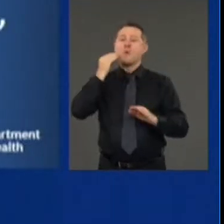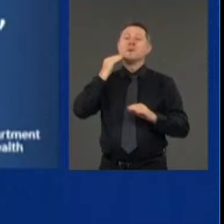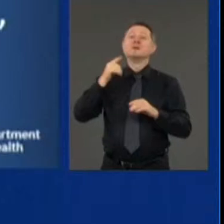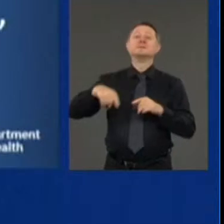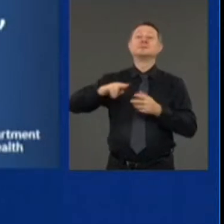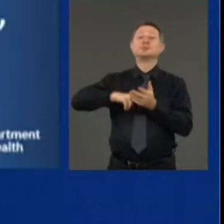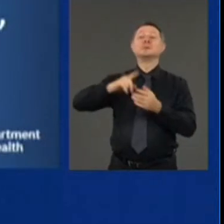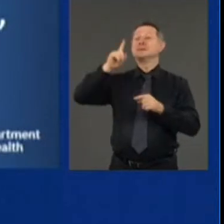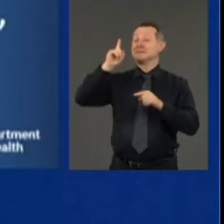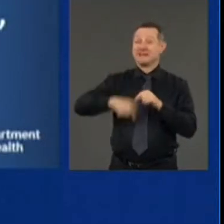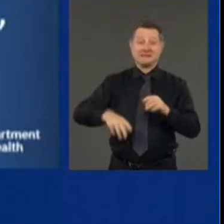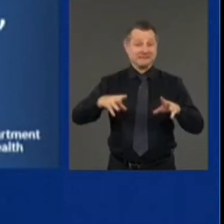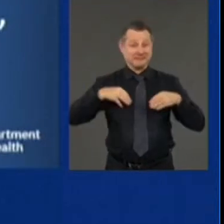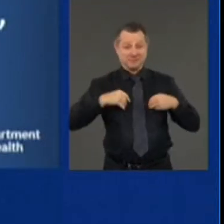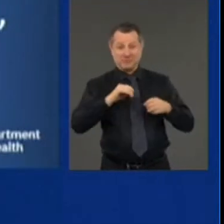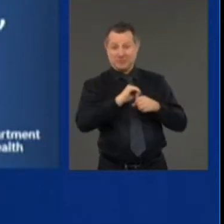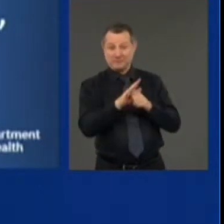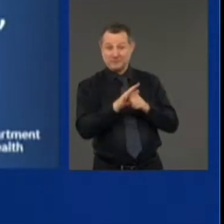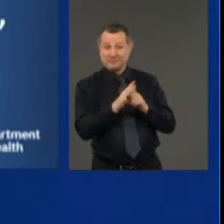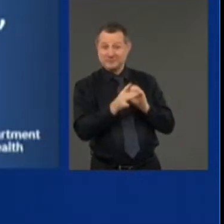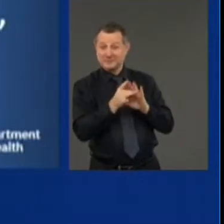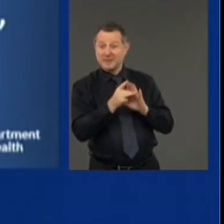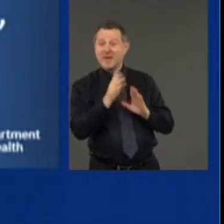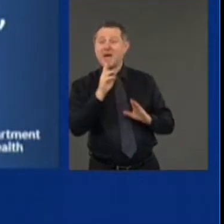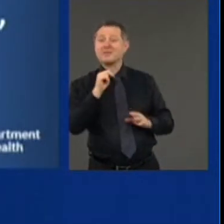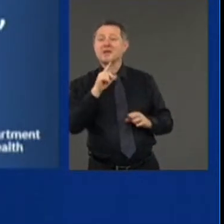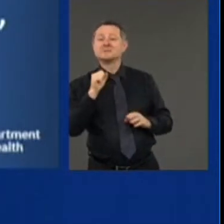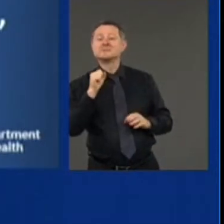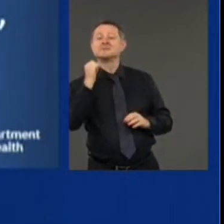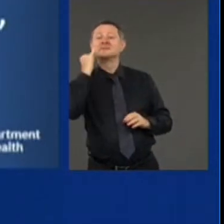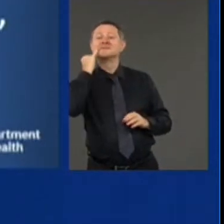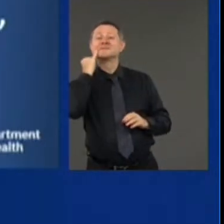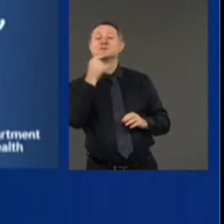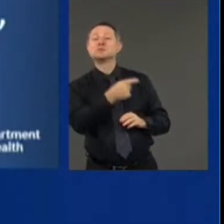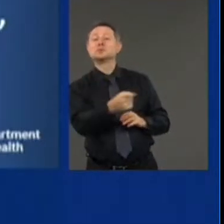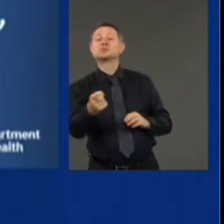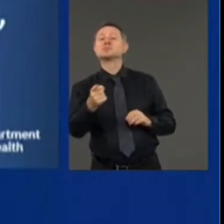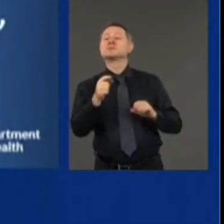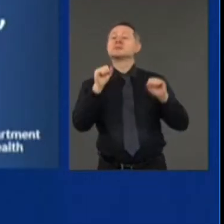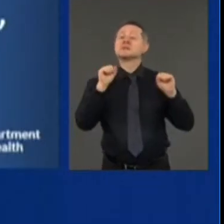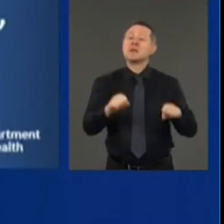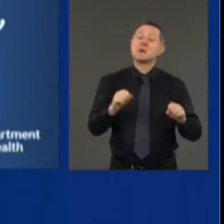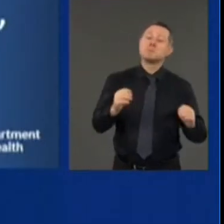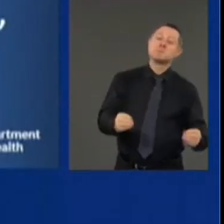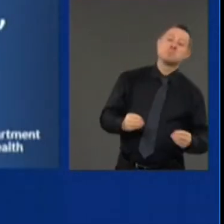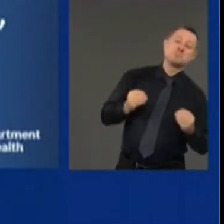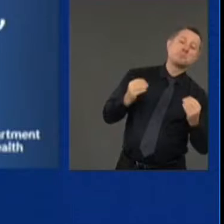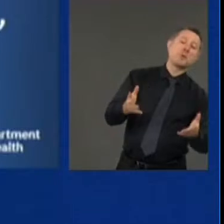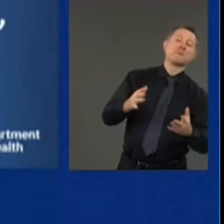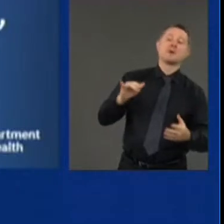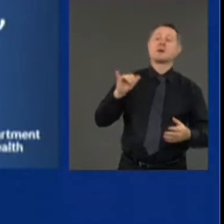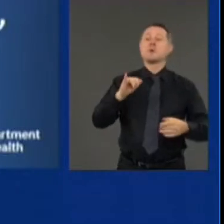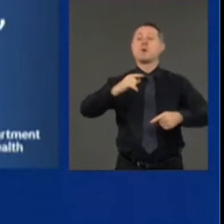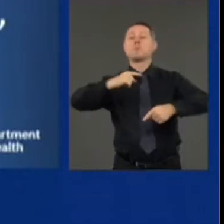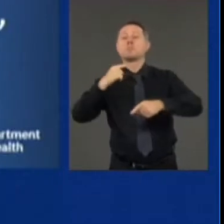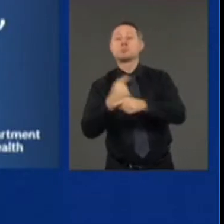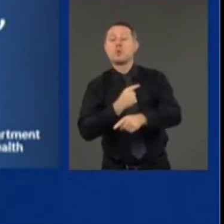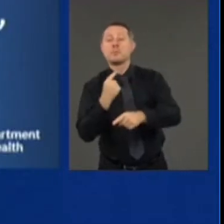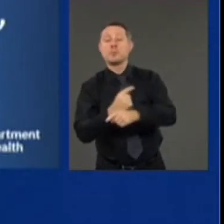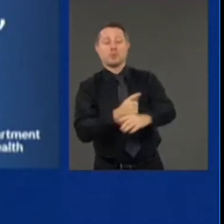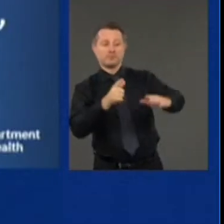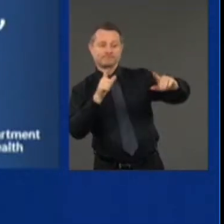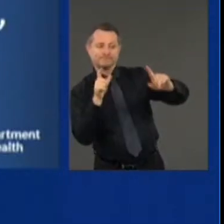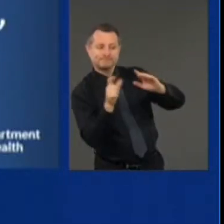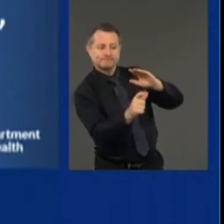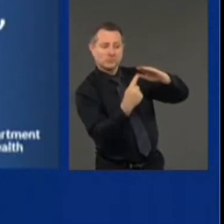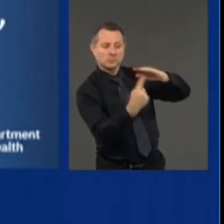person unless the nursing home could provide, and I'm going to quote this right now, is, quote, proper isolation and protective